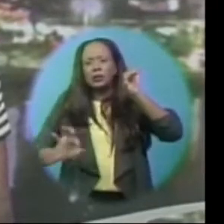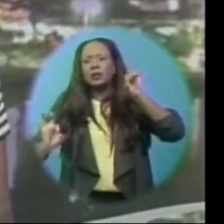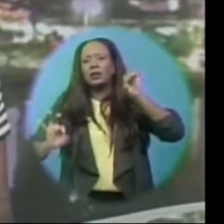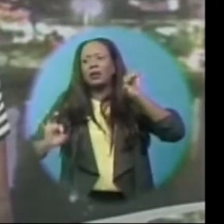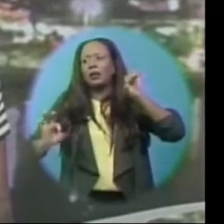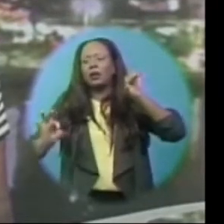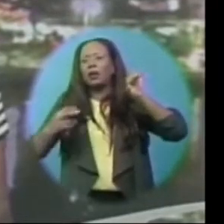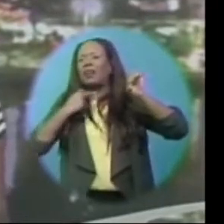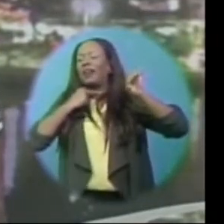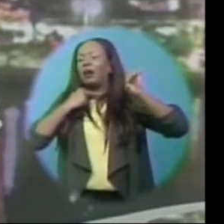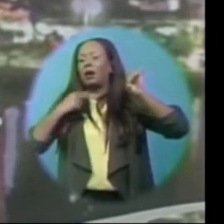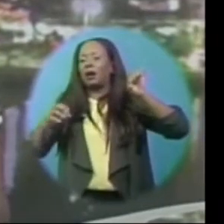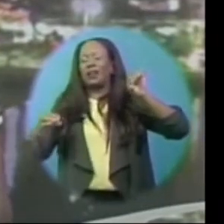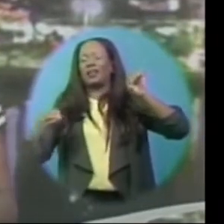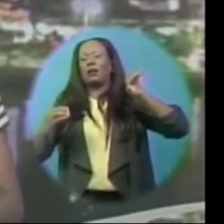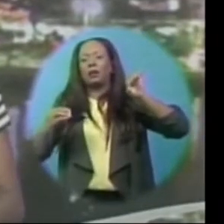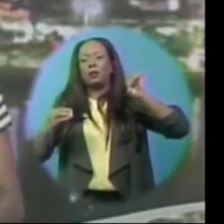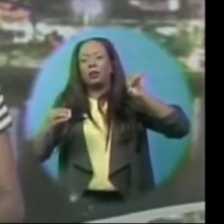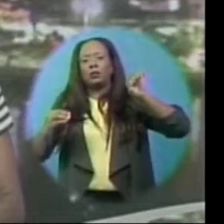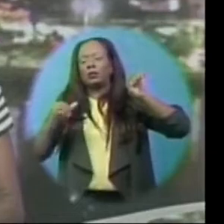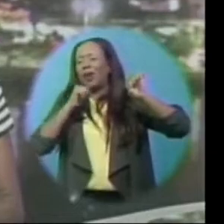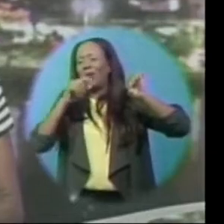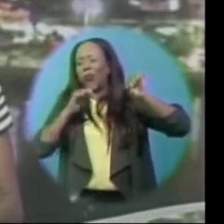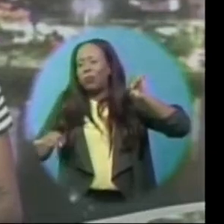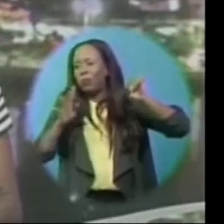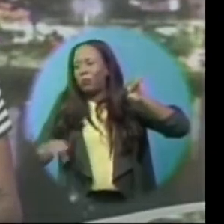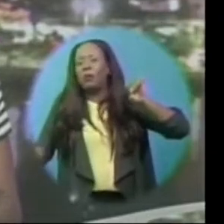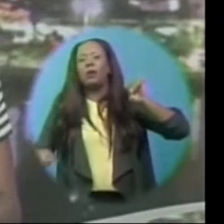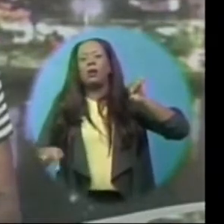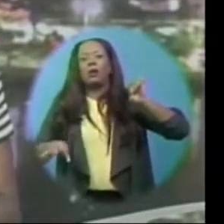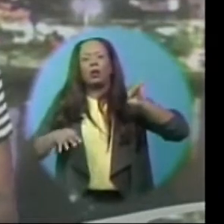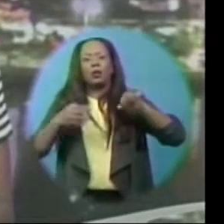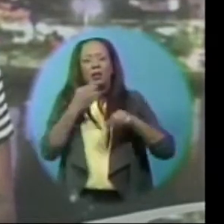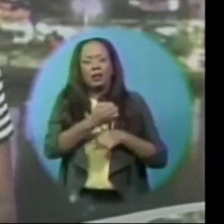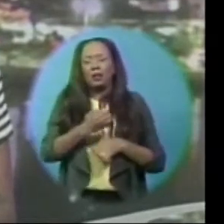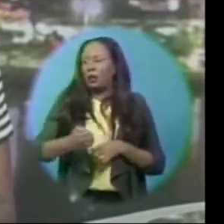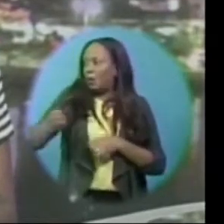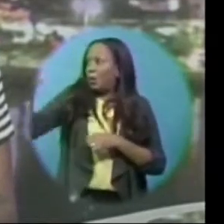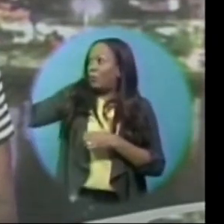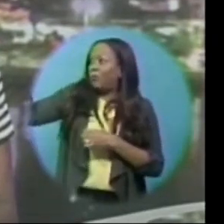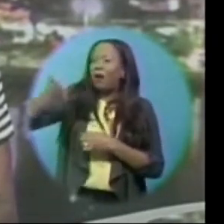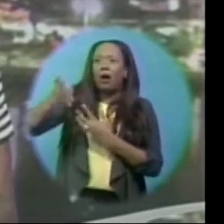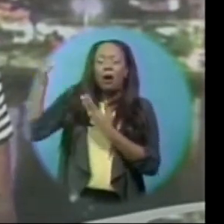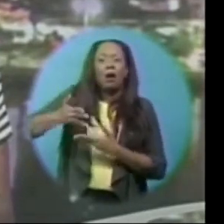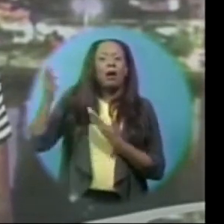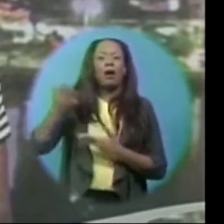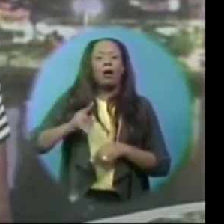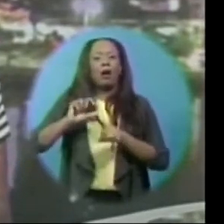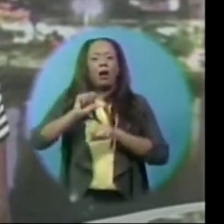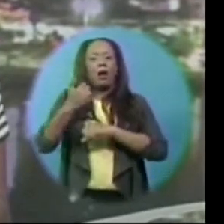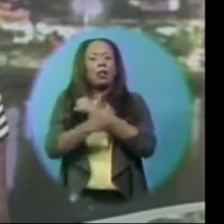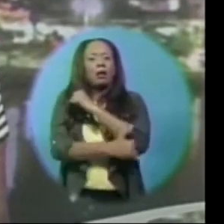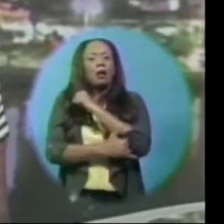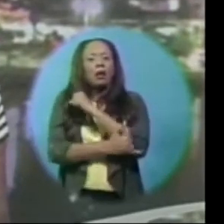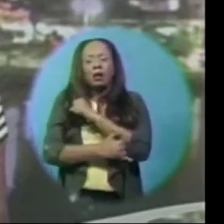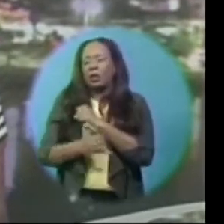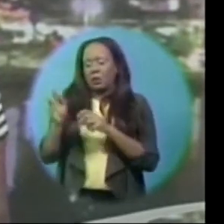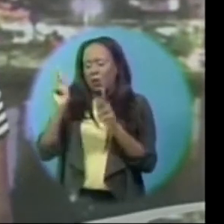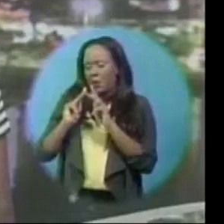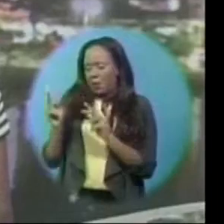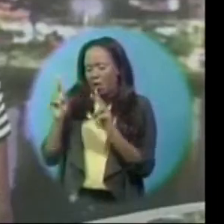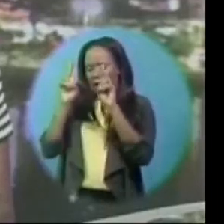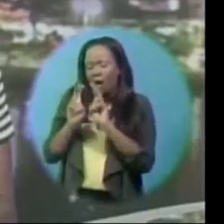contributor to the current problem, and explained that the equipment being imported would allow its engineers to assess the extent of the